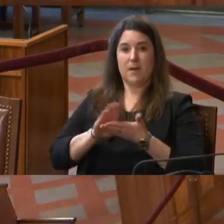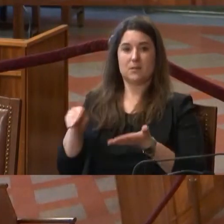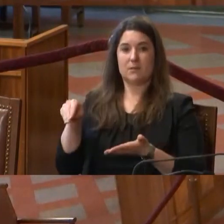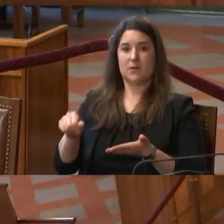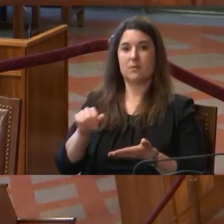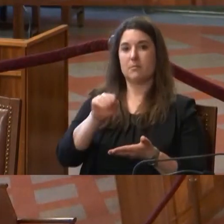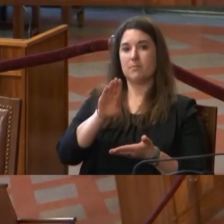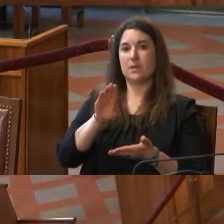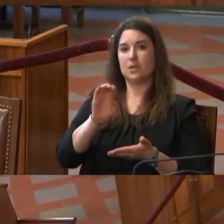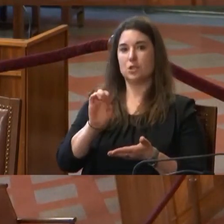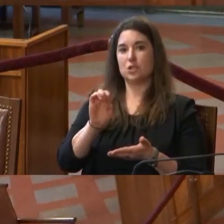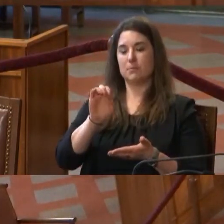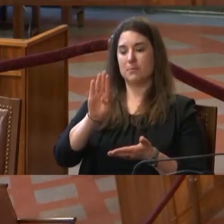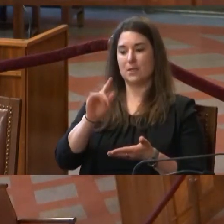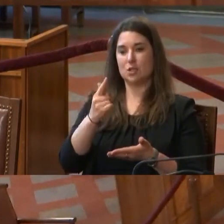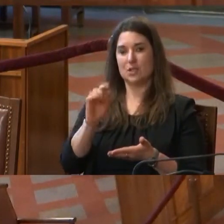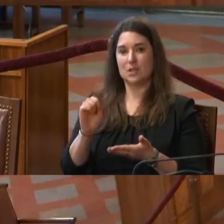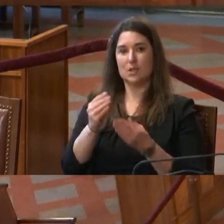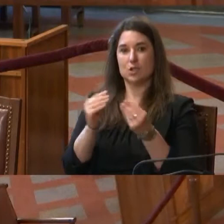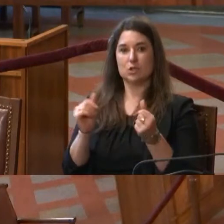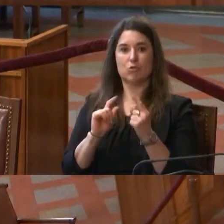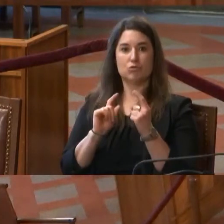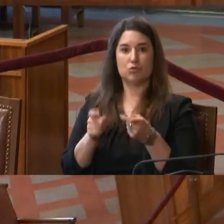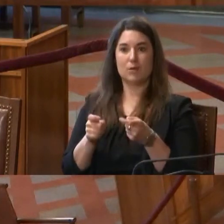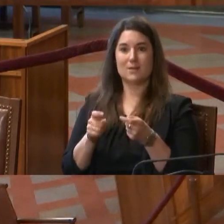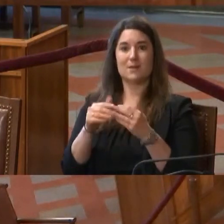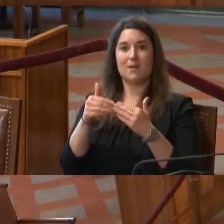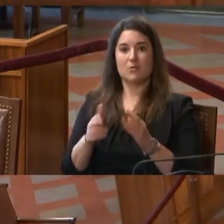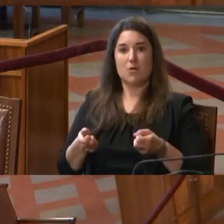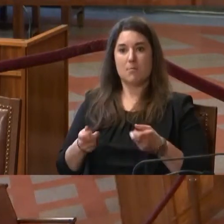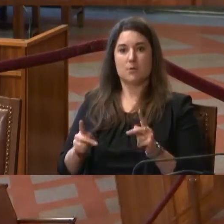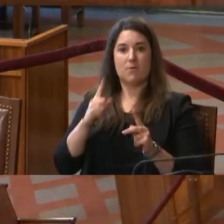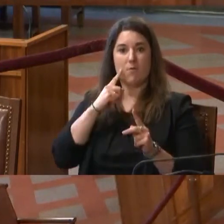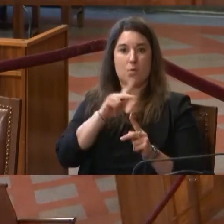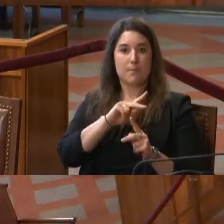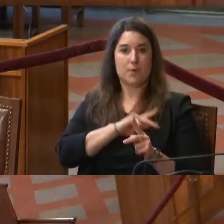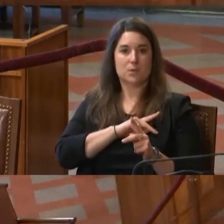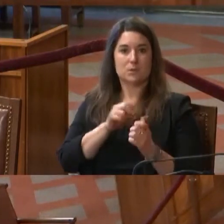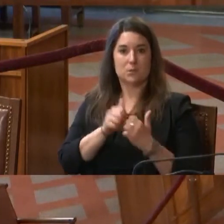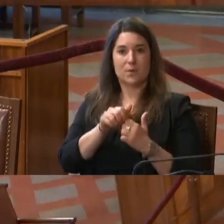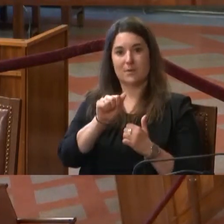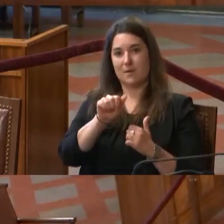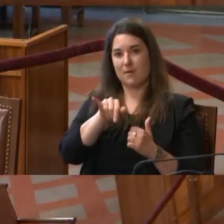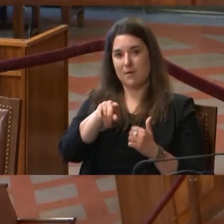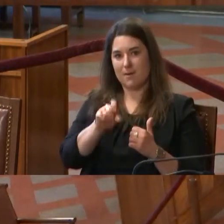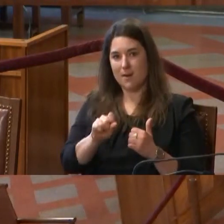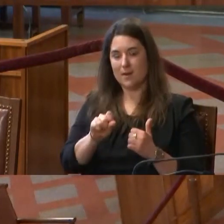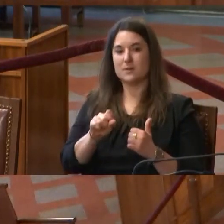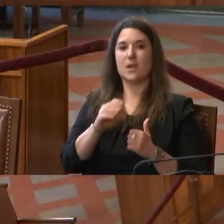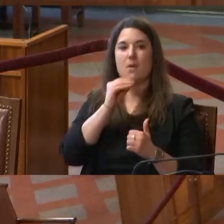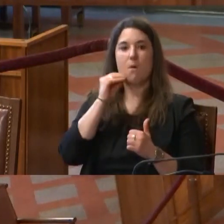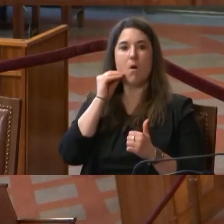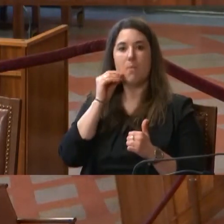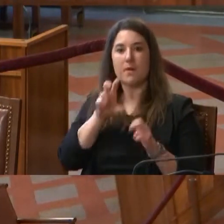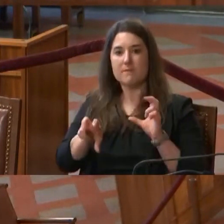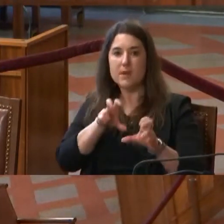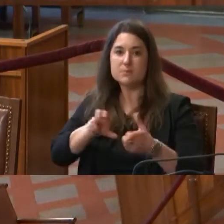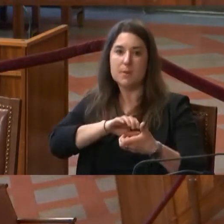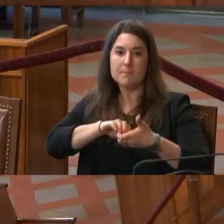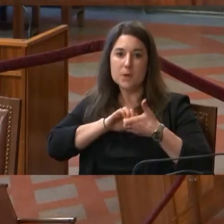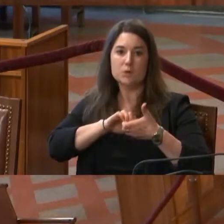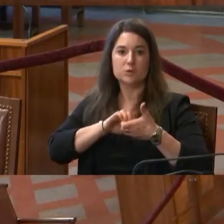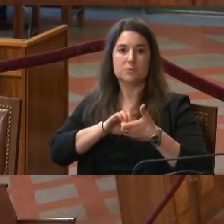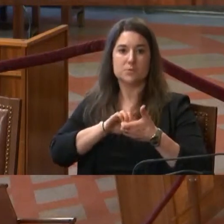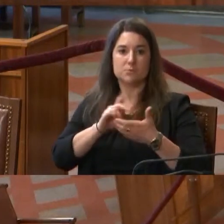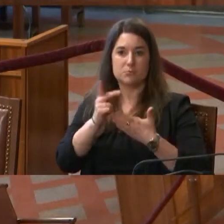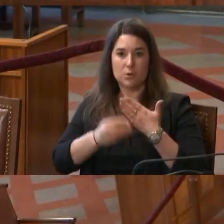CDBG Emergency Solution Grant, Housing Opportunities for Persons with AIDS, and Home Investment Partnerships